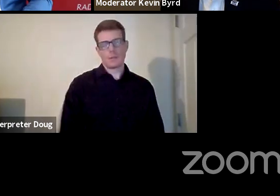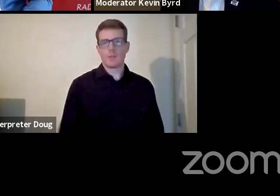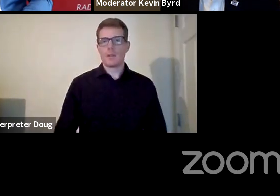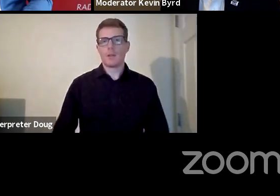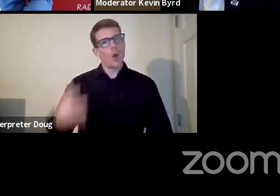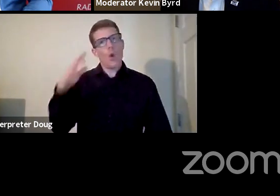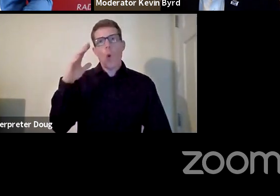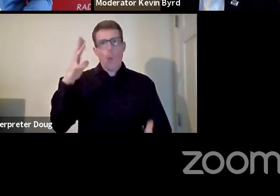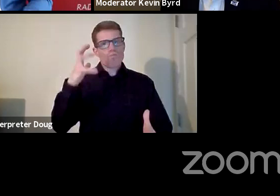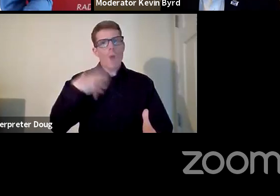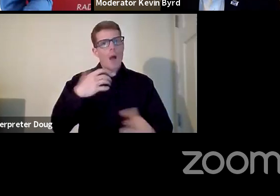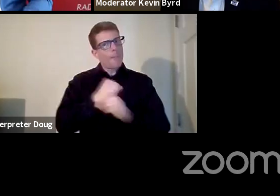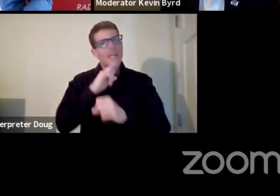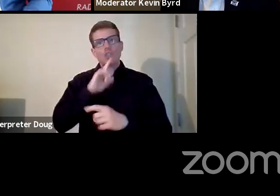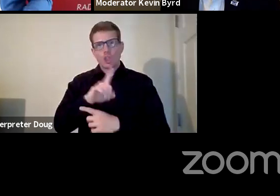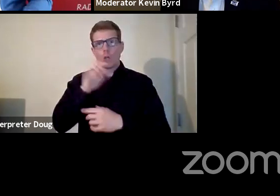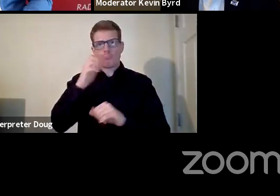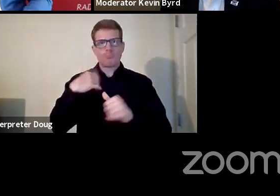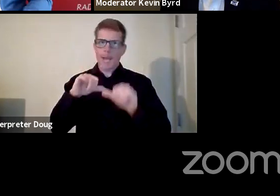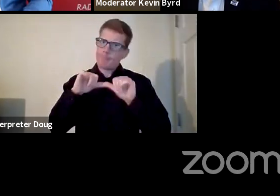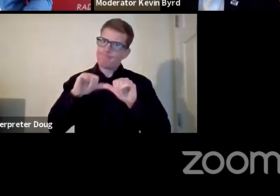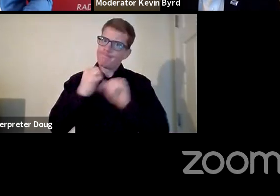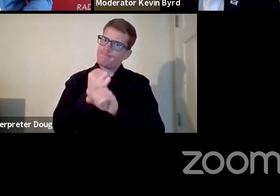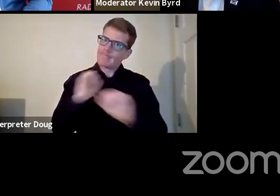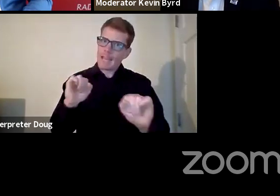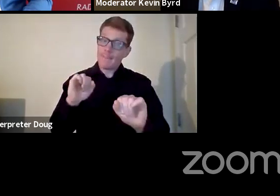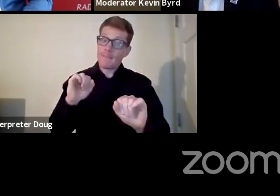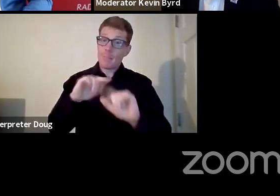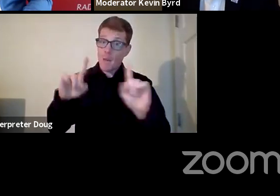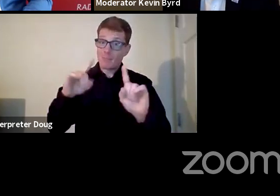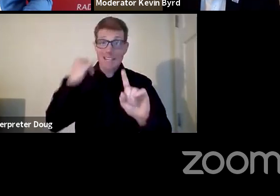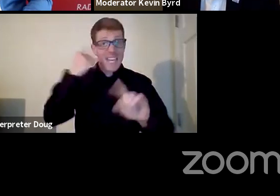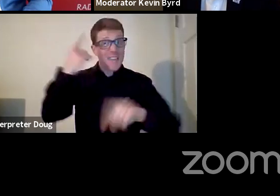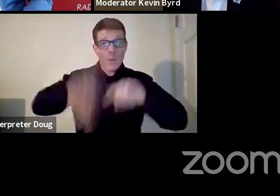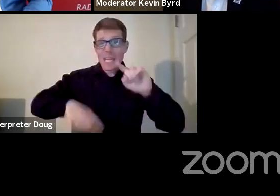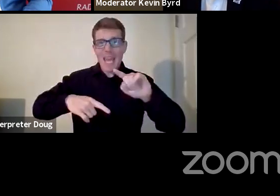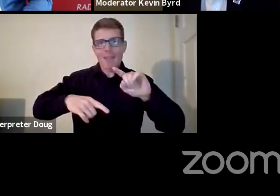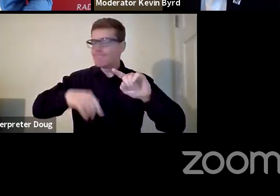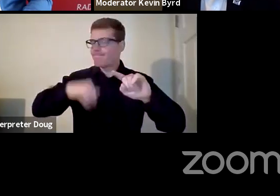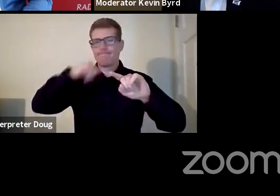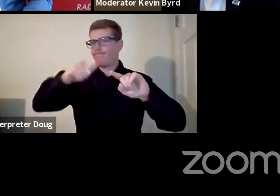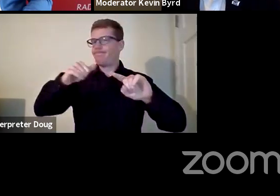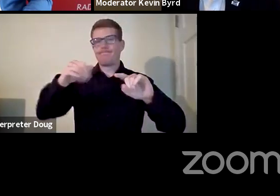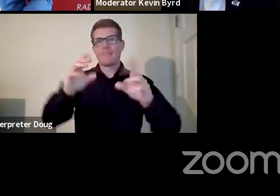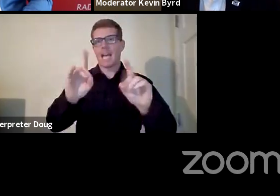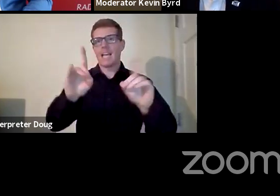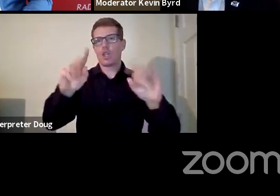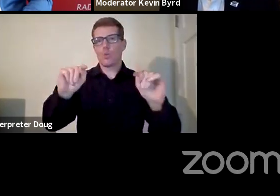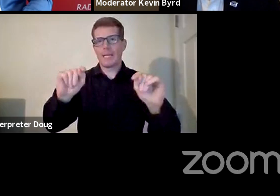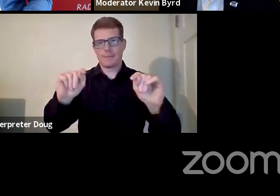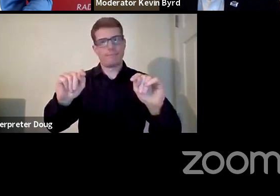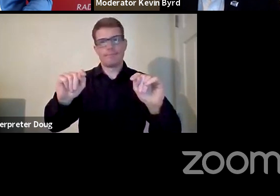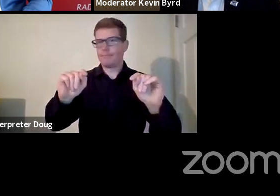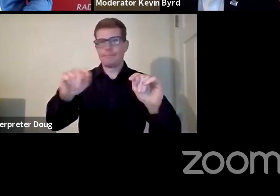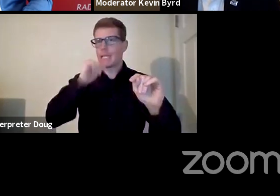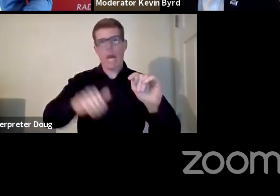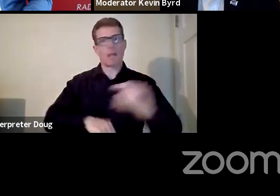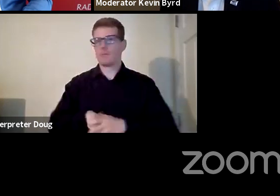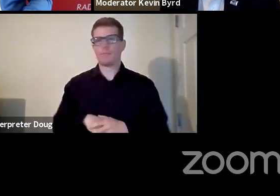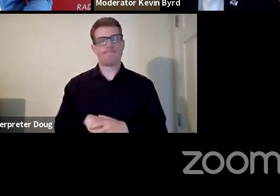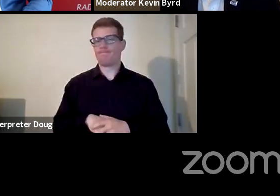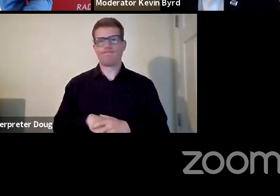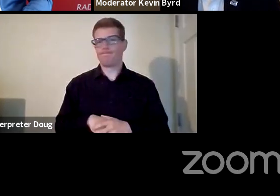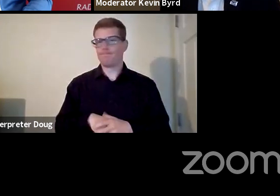safely. And if we can't, we're not going to do it. And then I think I just personally don't think a